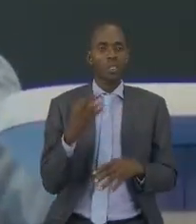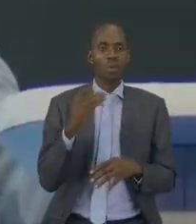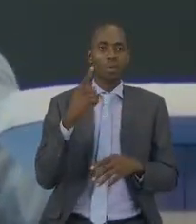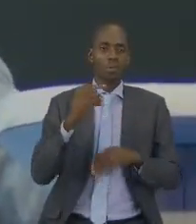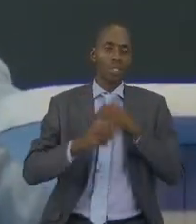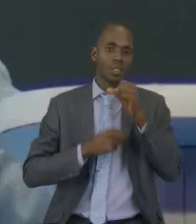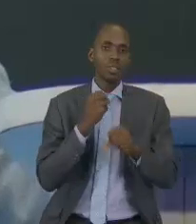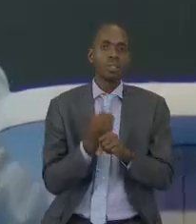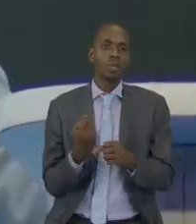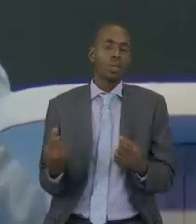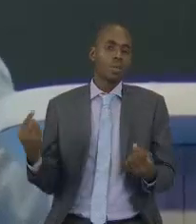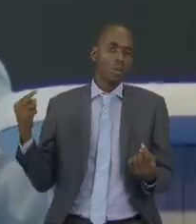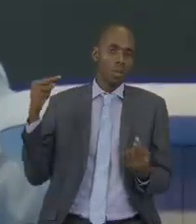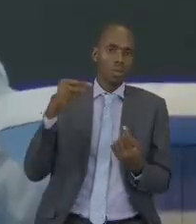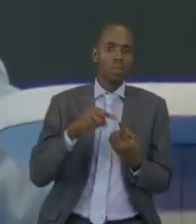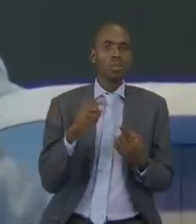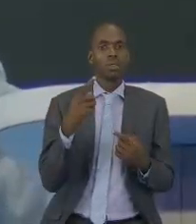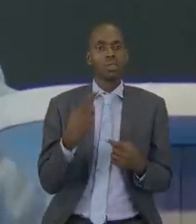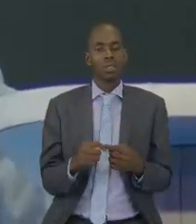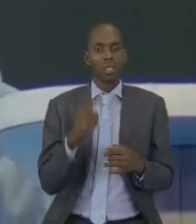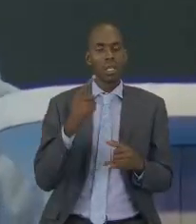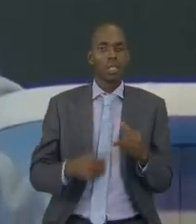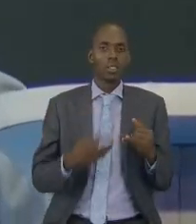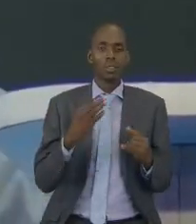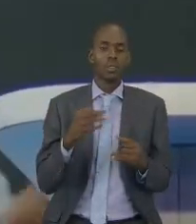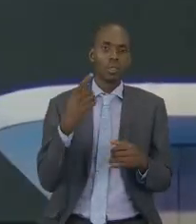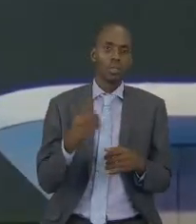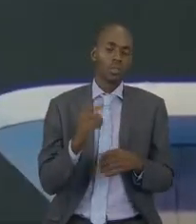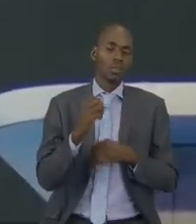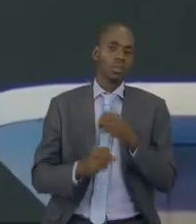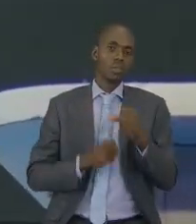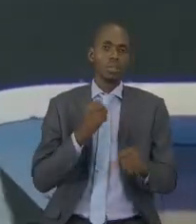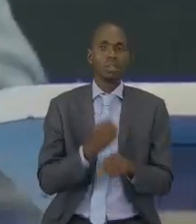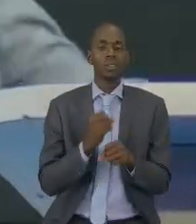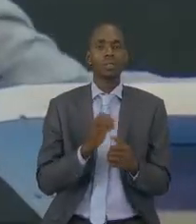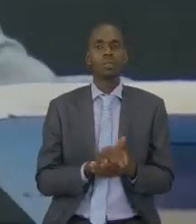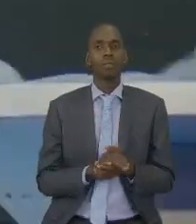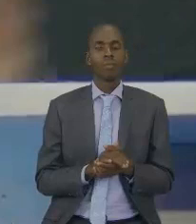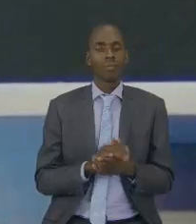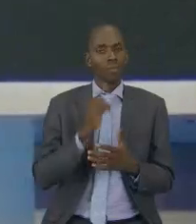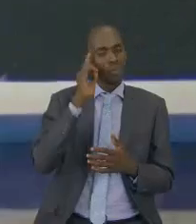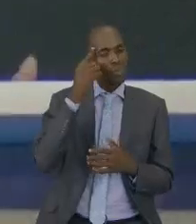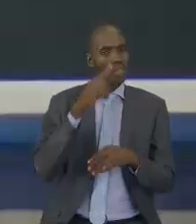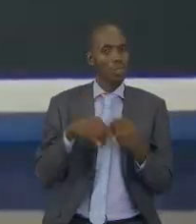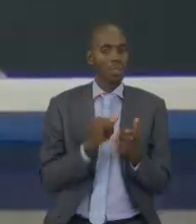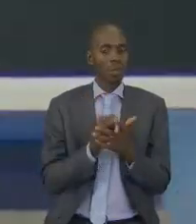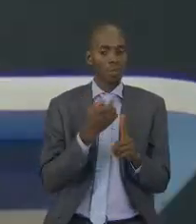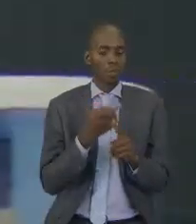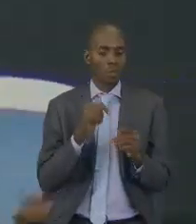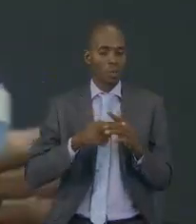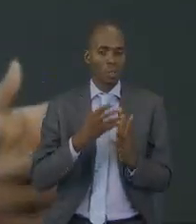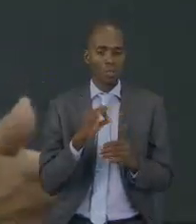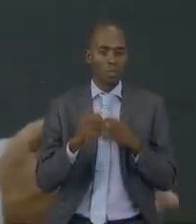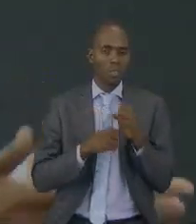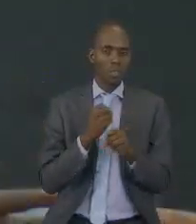year, even unto the end of the year. Think about that. From the beginning of the year to the